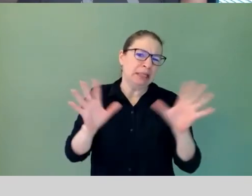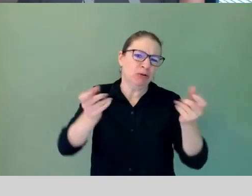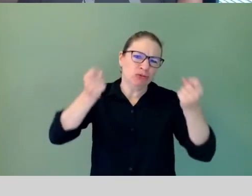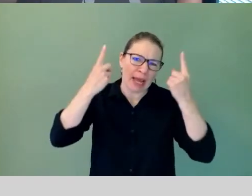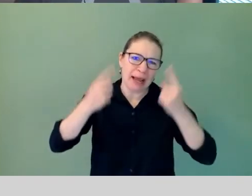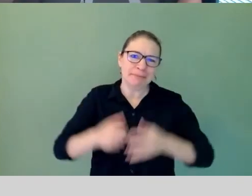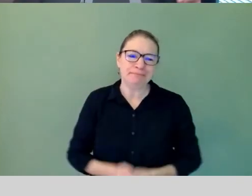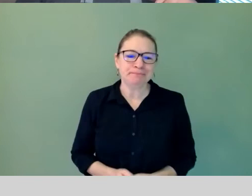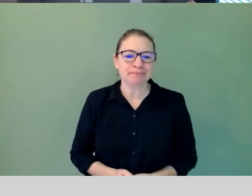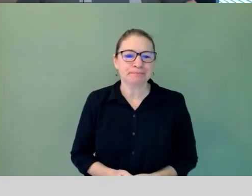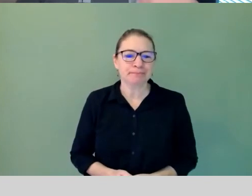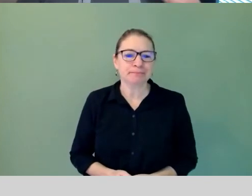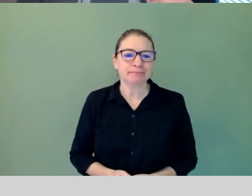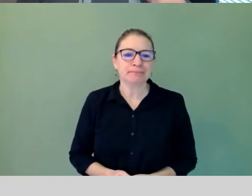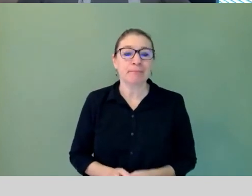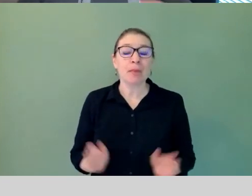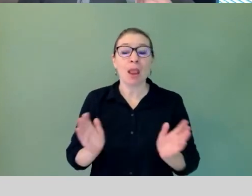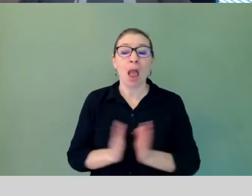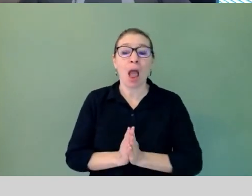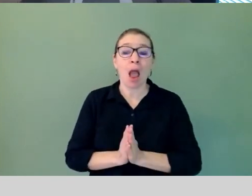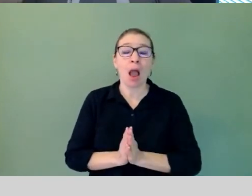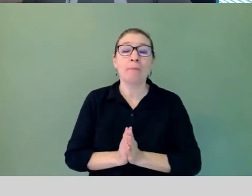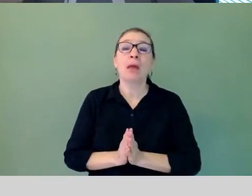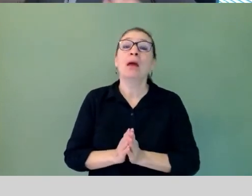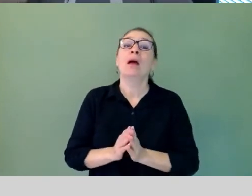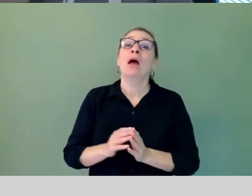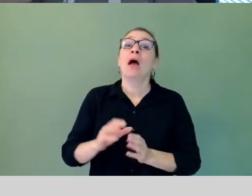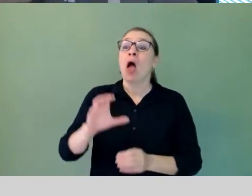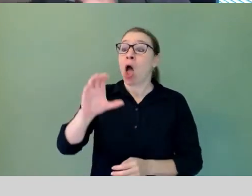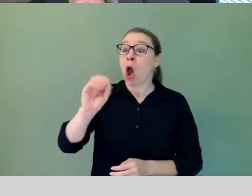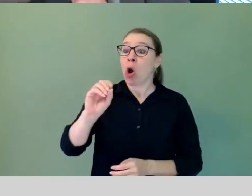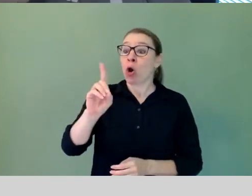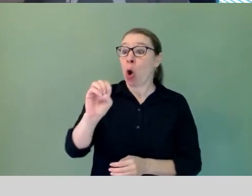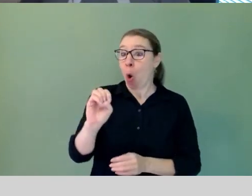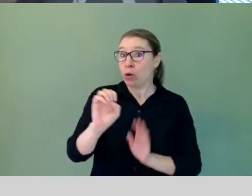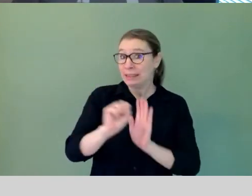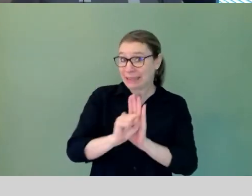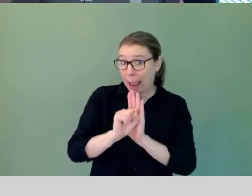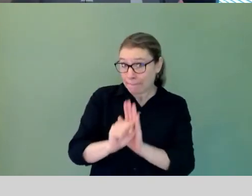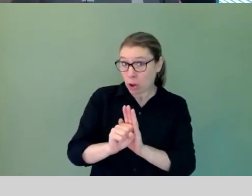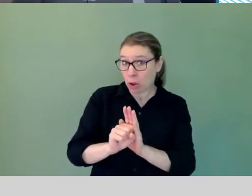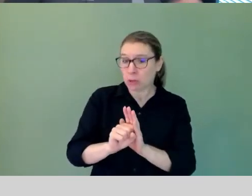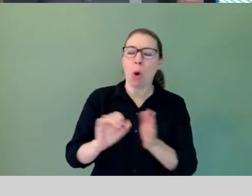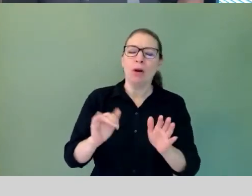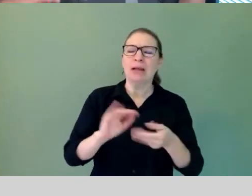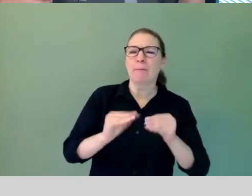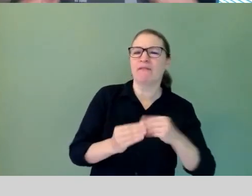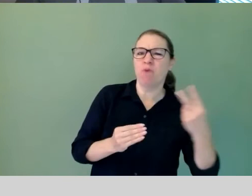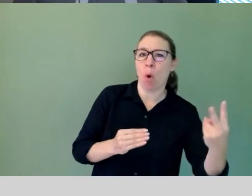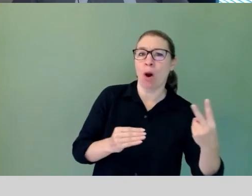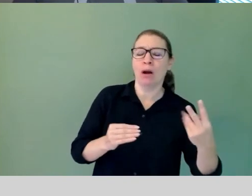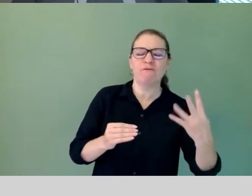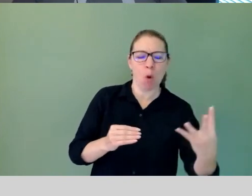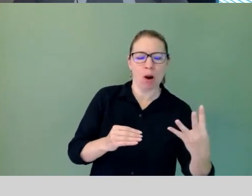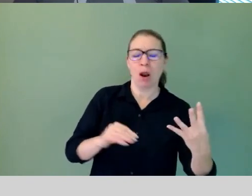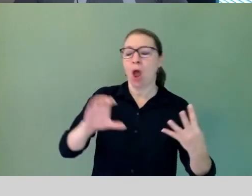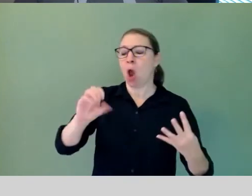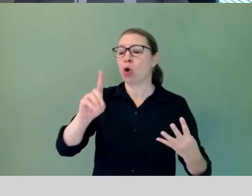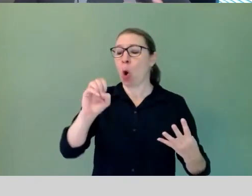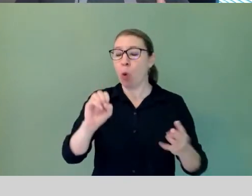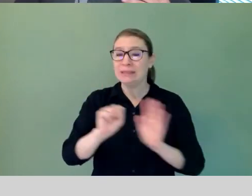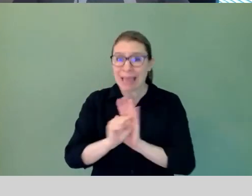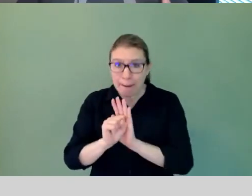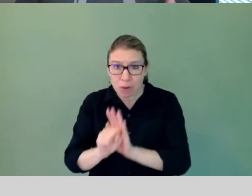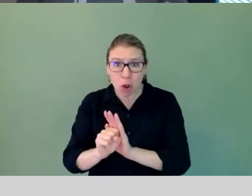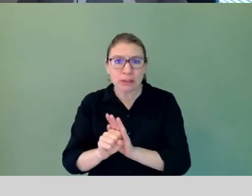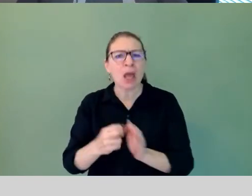time. Use meaningful code samples and variable names. Tip number 4. Use examples of real world problems